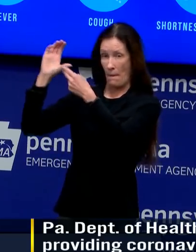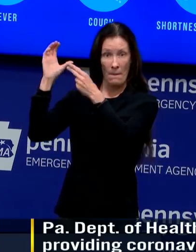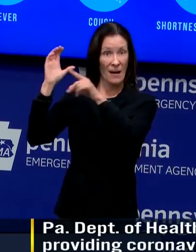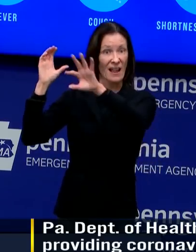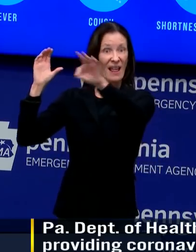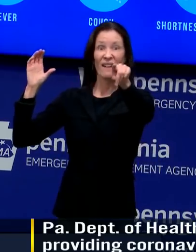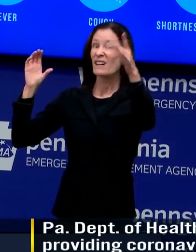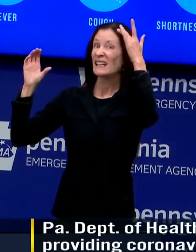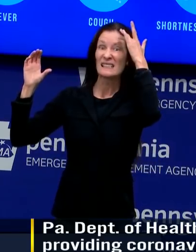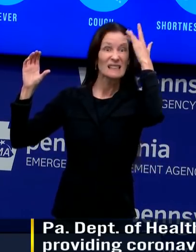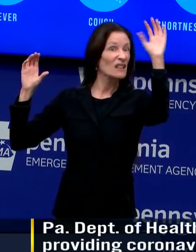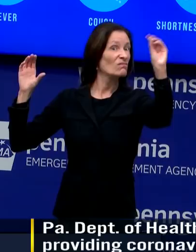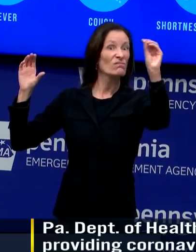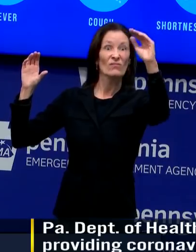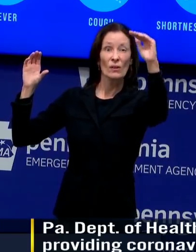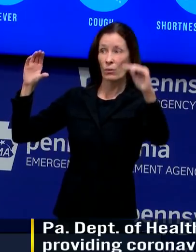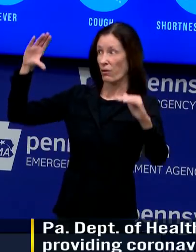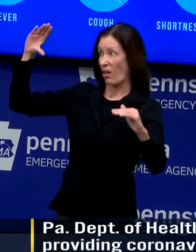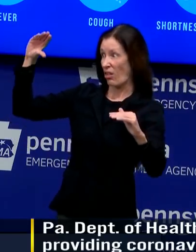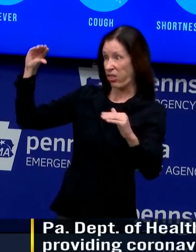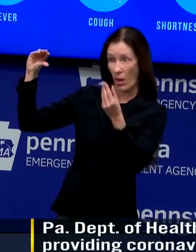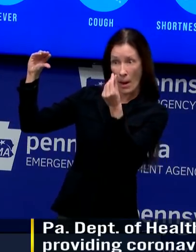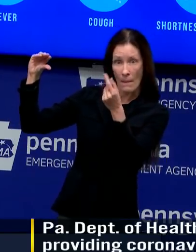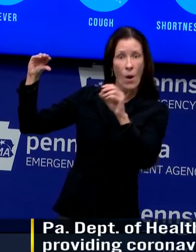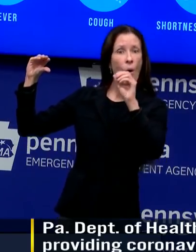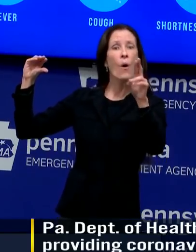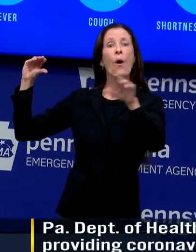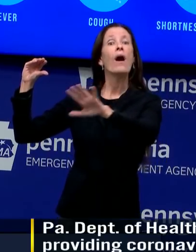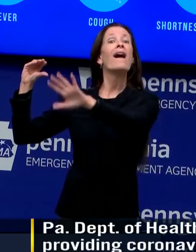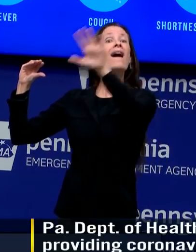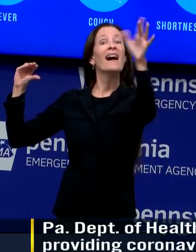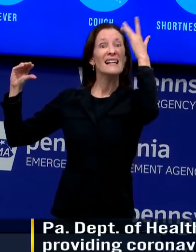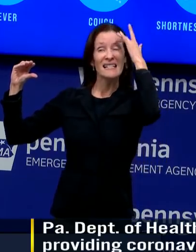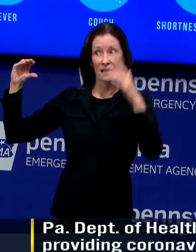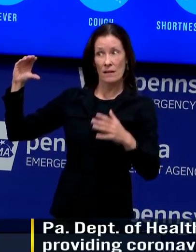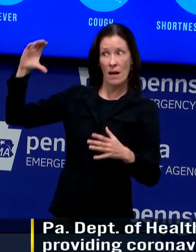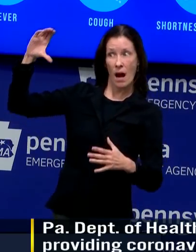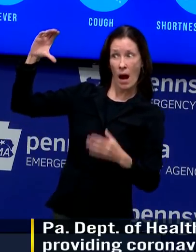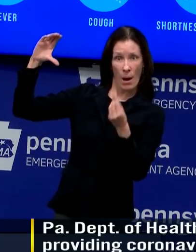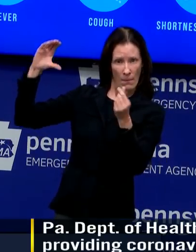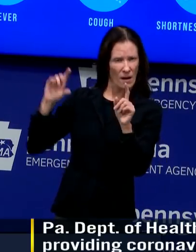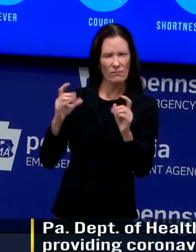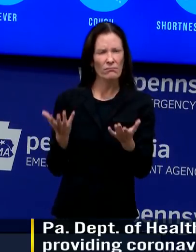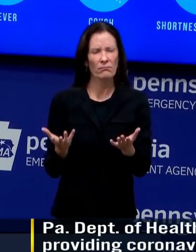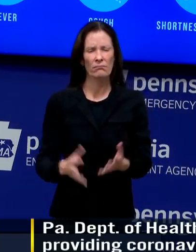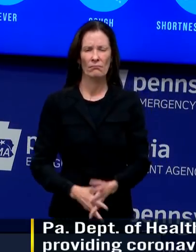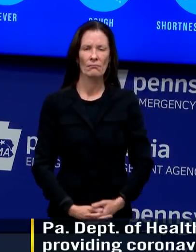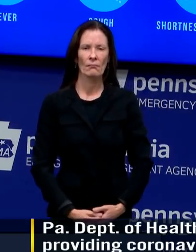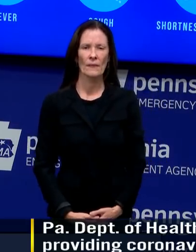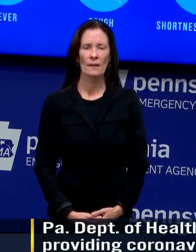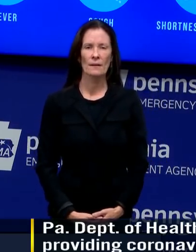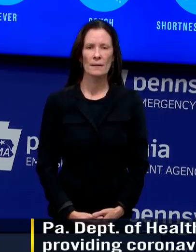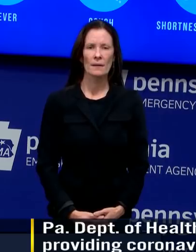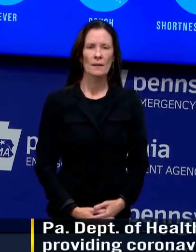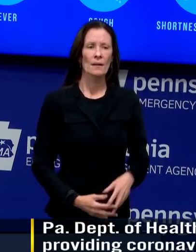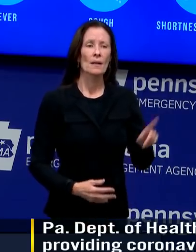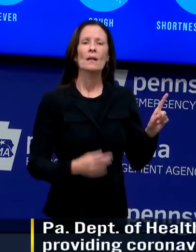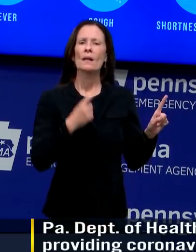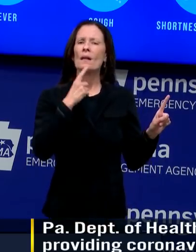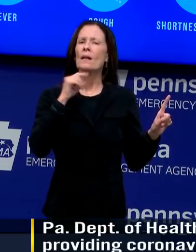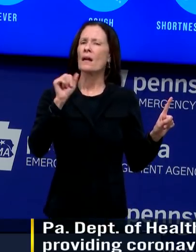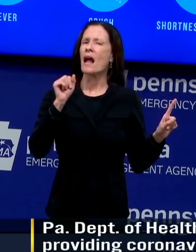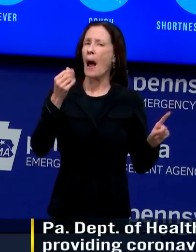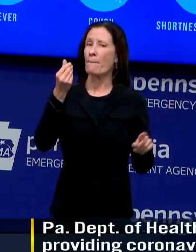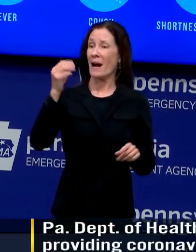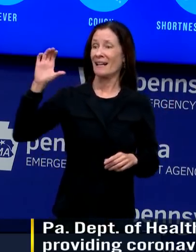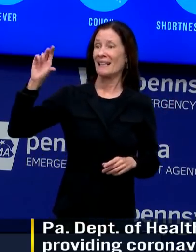CDC in terms of our public health response. And then, of course, there are the funding that has been approved by